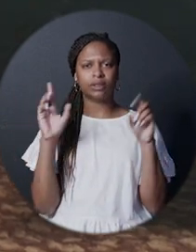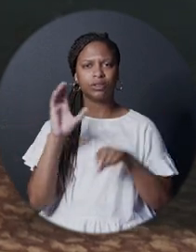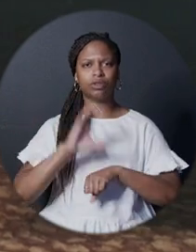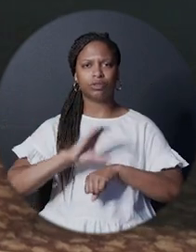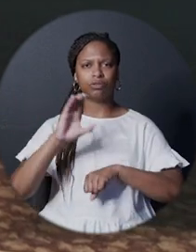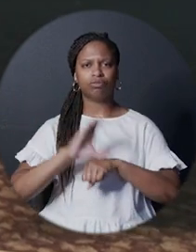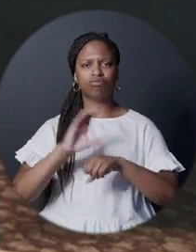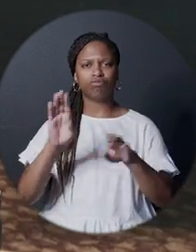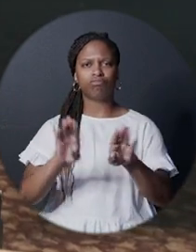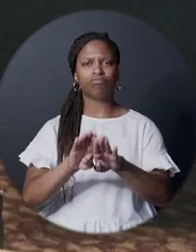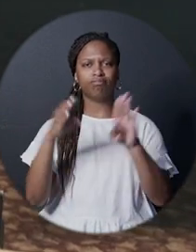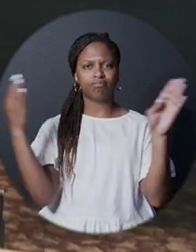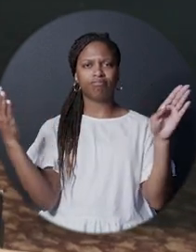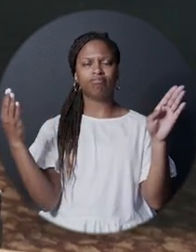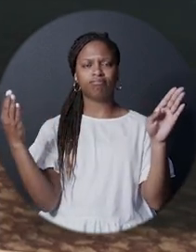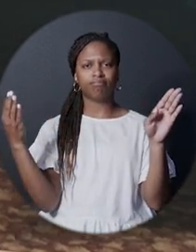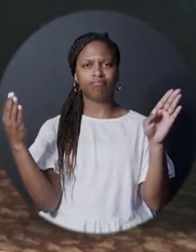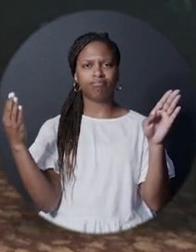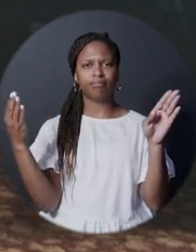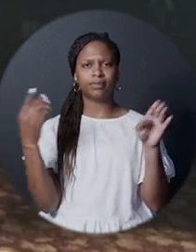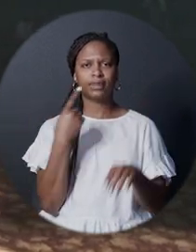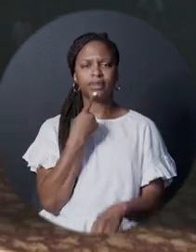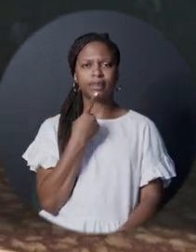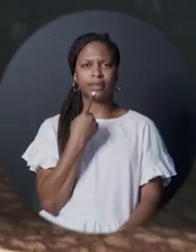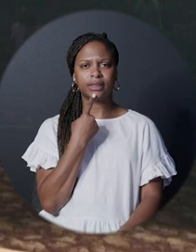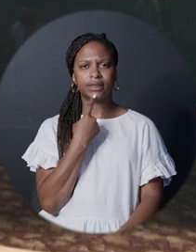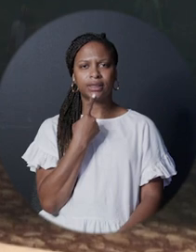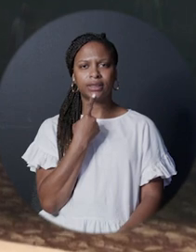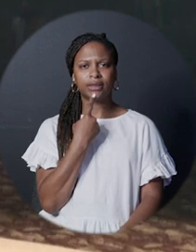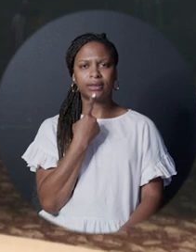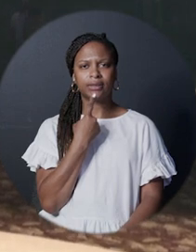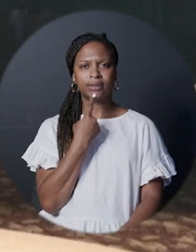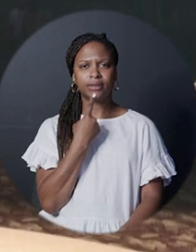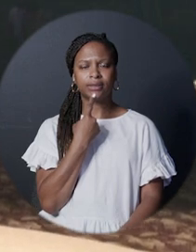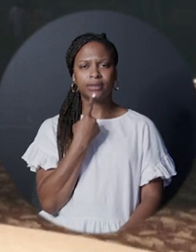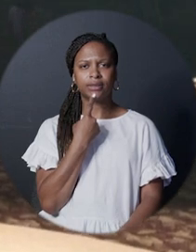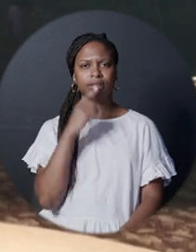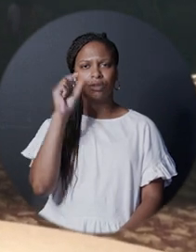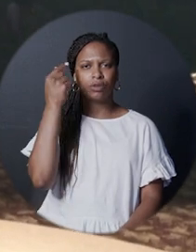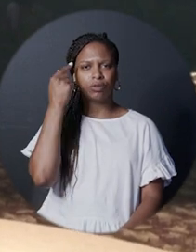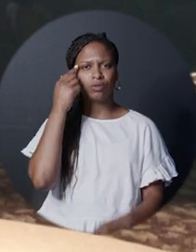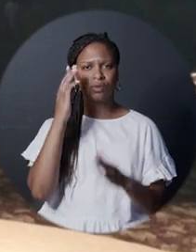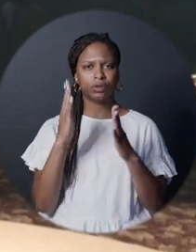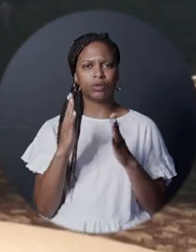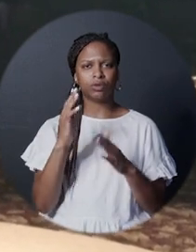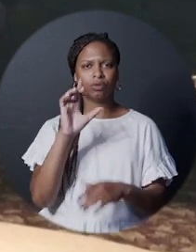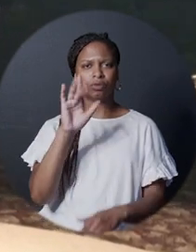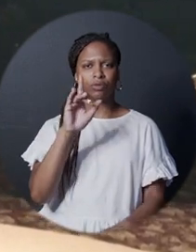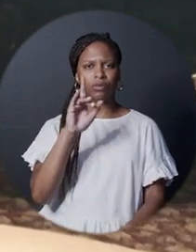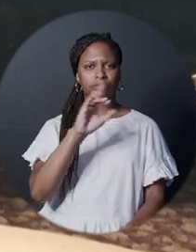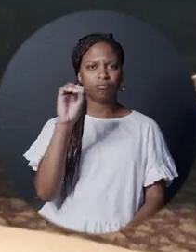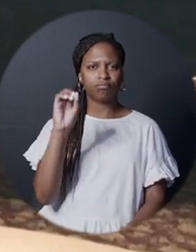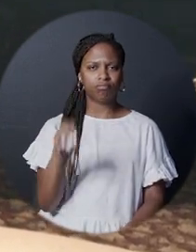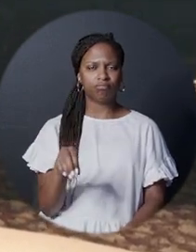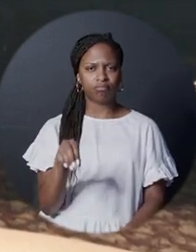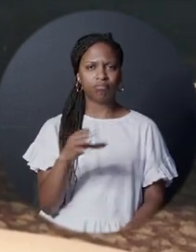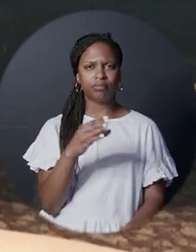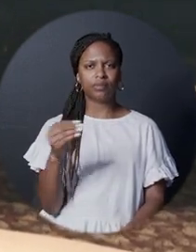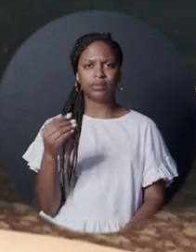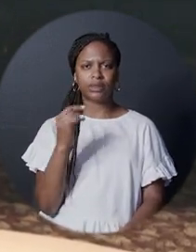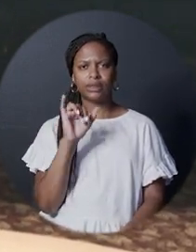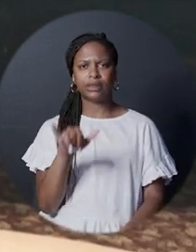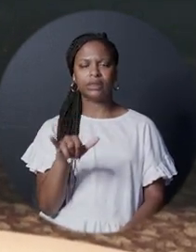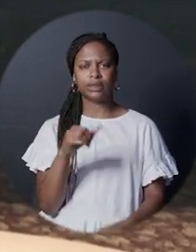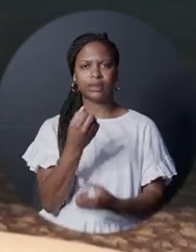announcement that churches can open back up. And he said that the governor is saying 25%,